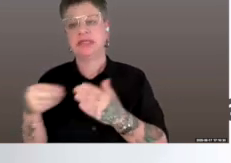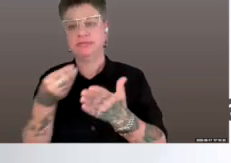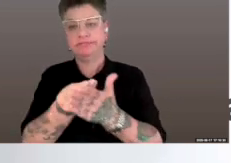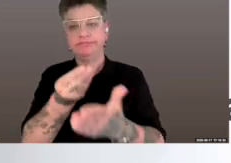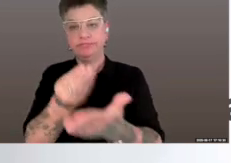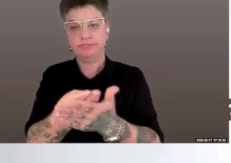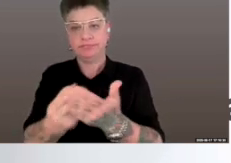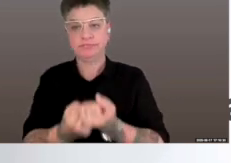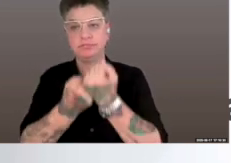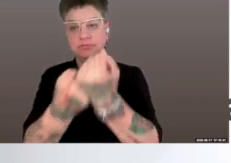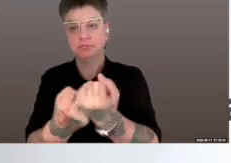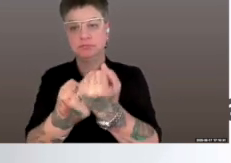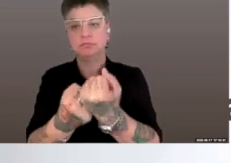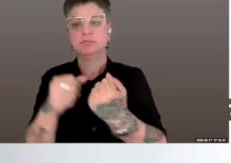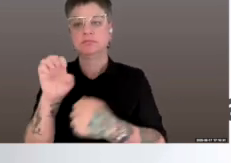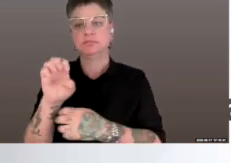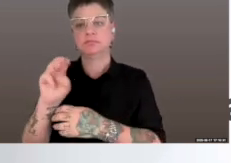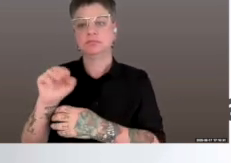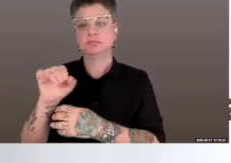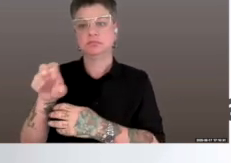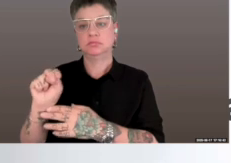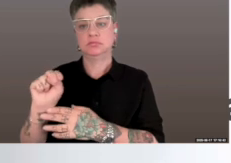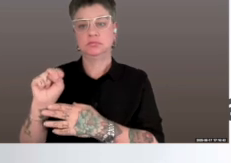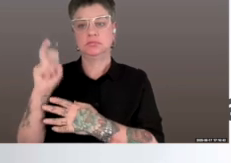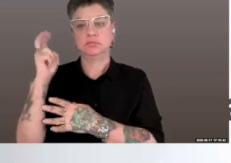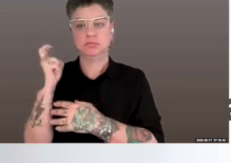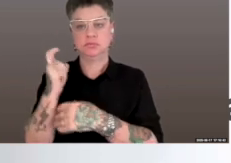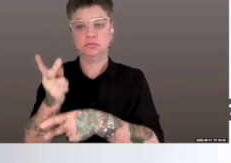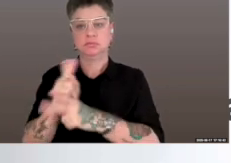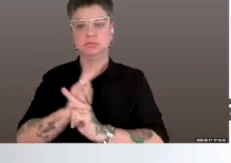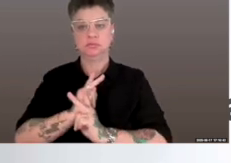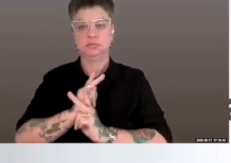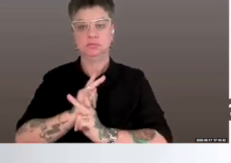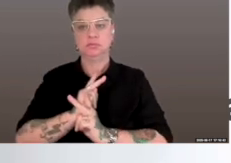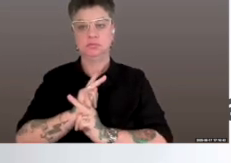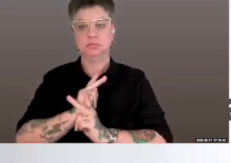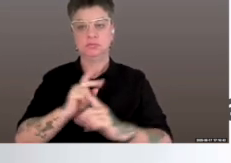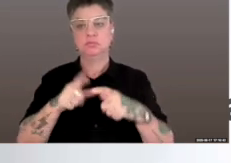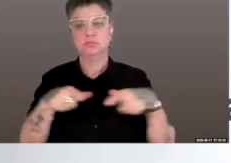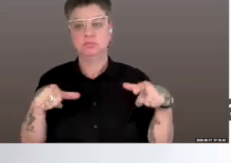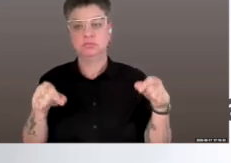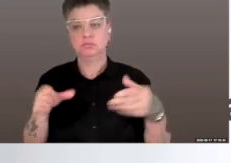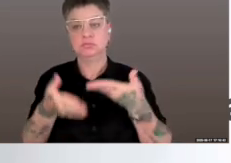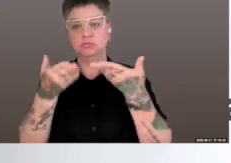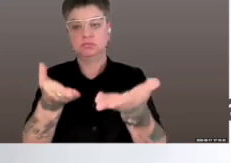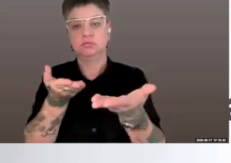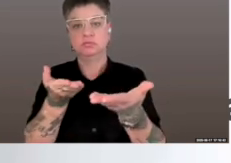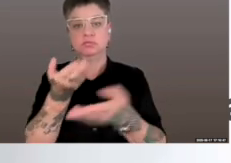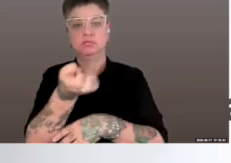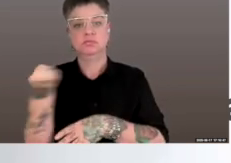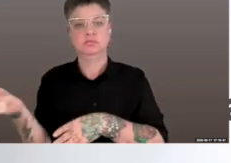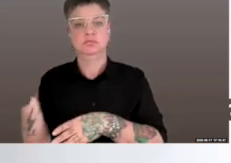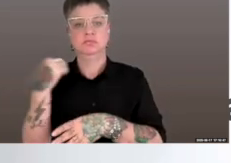million for the Regional Clean Cars for All program, bringing the total appropriation